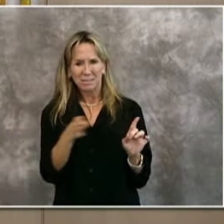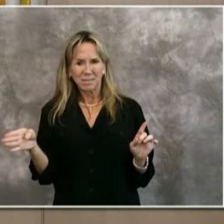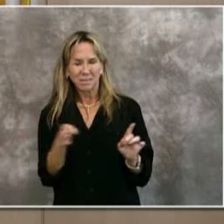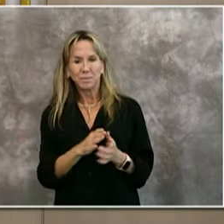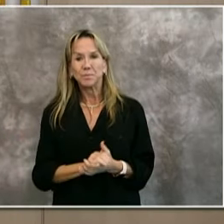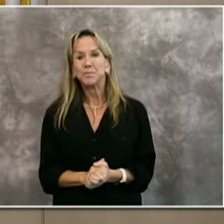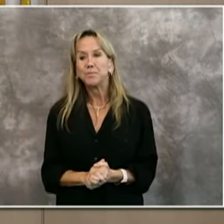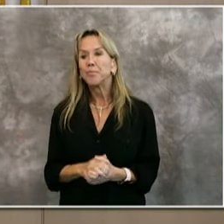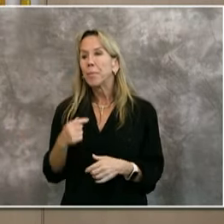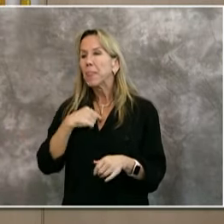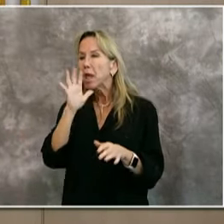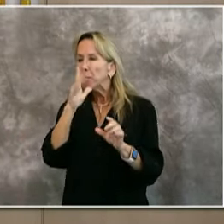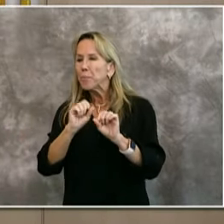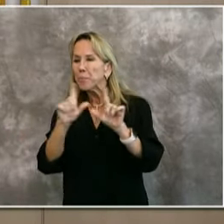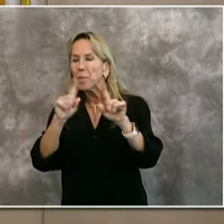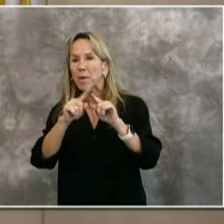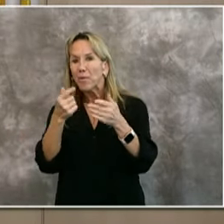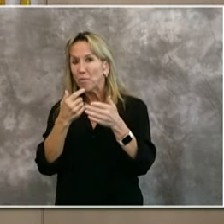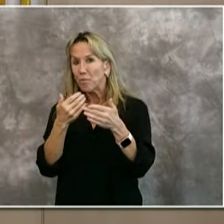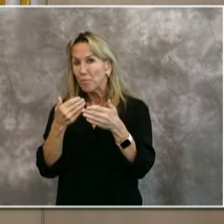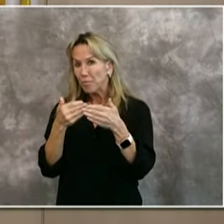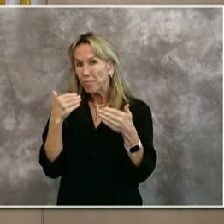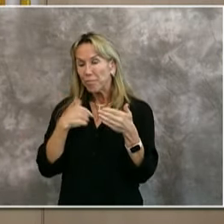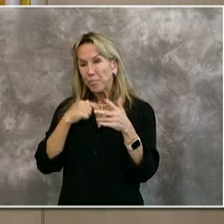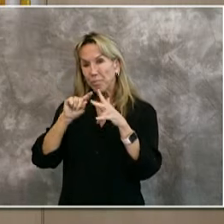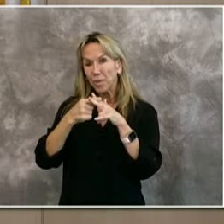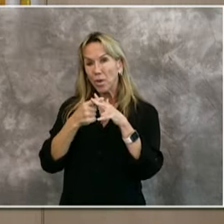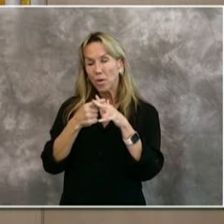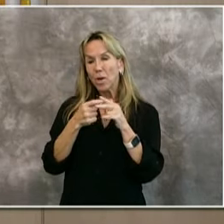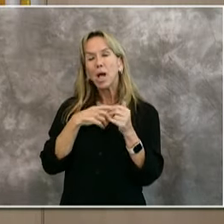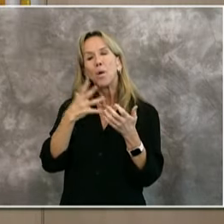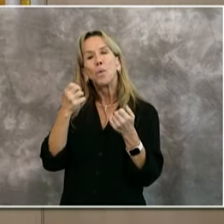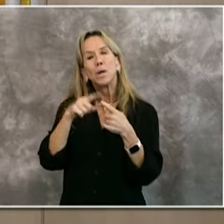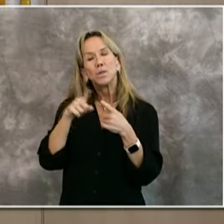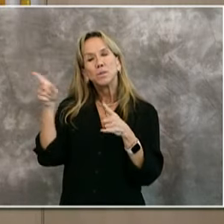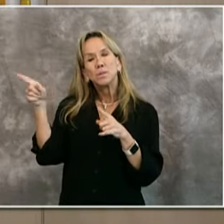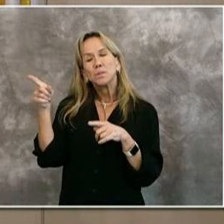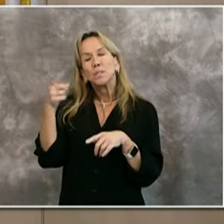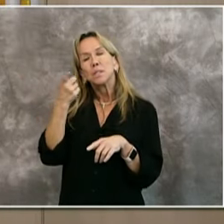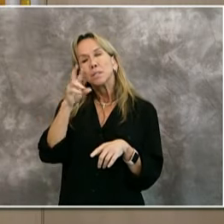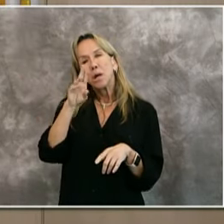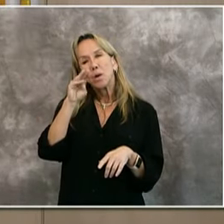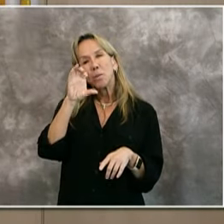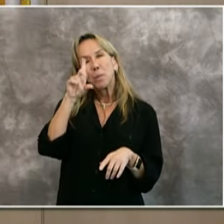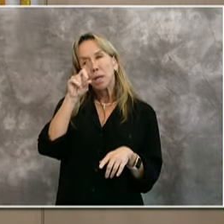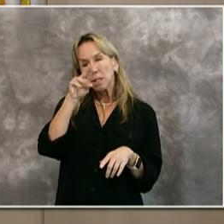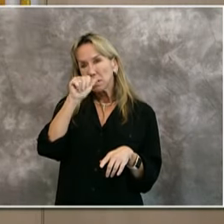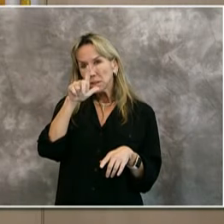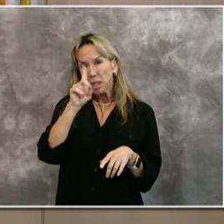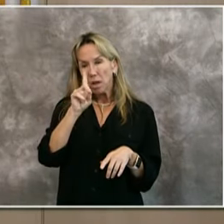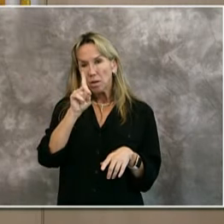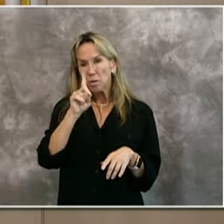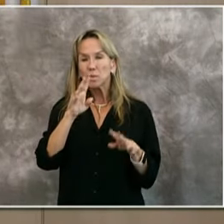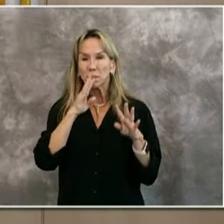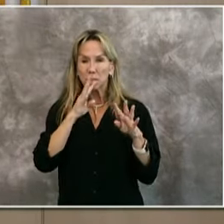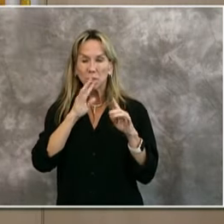go into that, I just wanted to add one thing to what Dr. McDonald was saying, and from our conversation with the